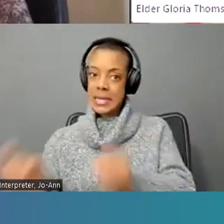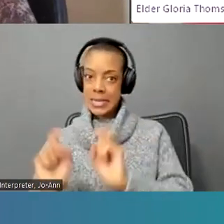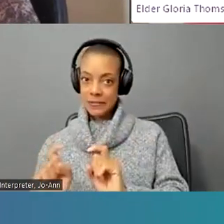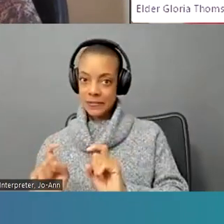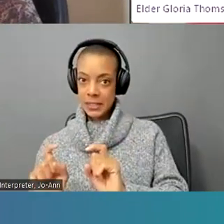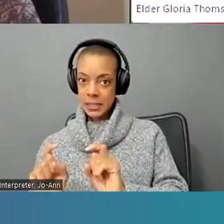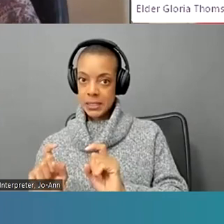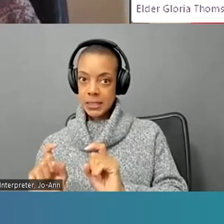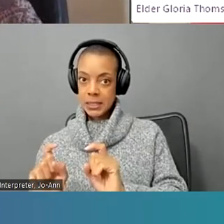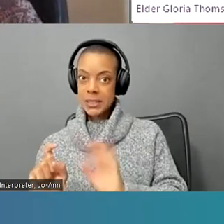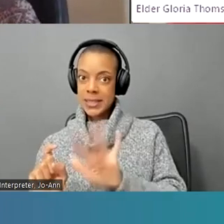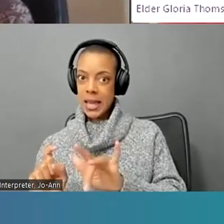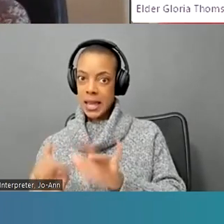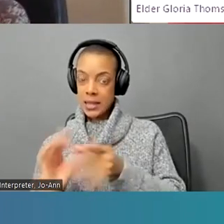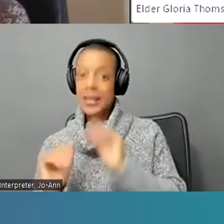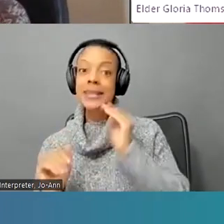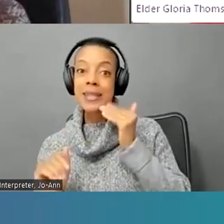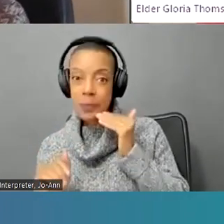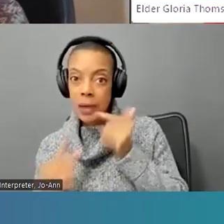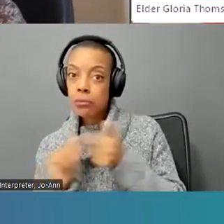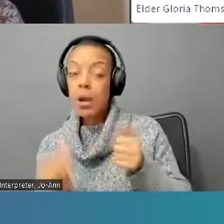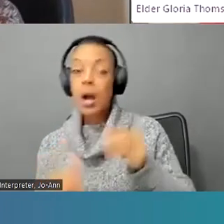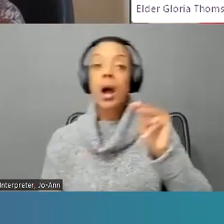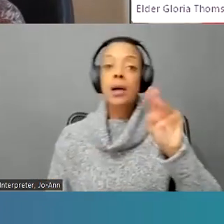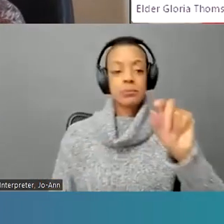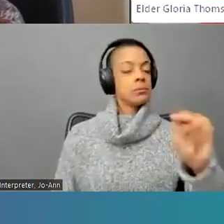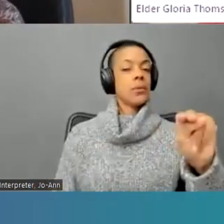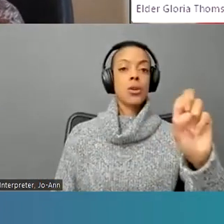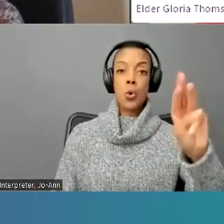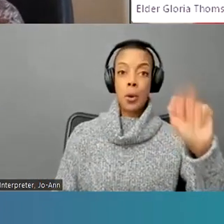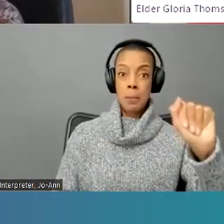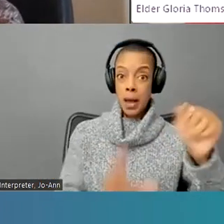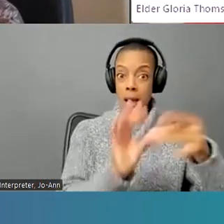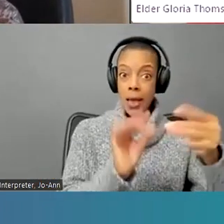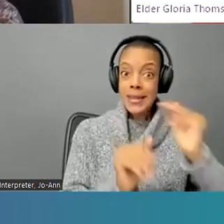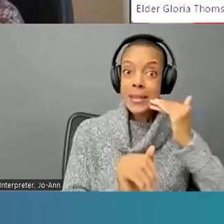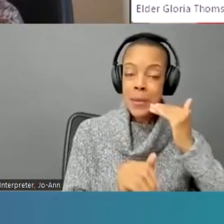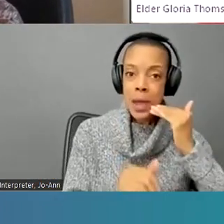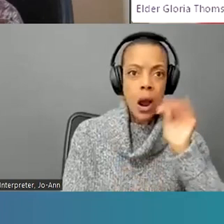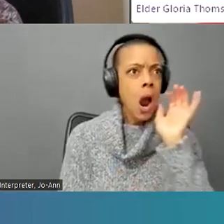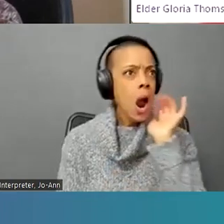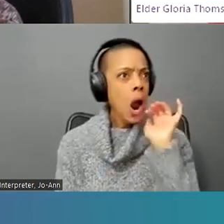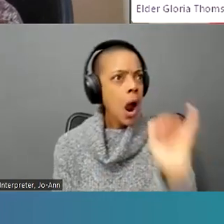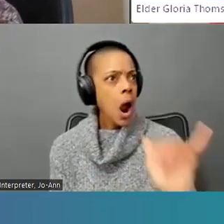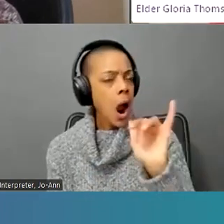what I was talking about, tobacco, and what Norma said about tobacco. I'm fascinated